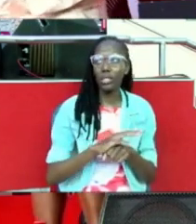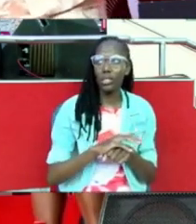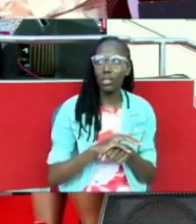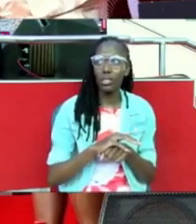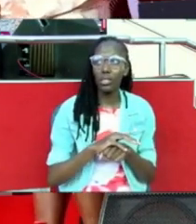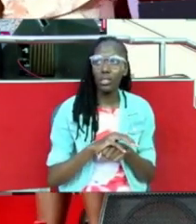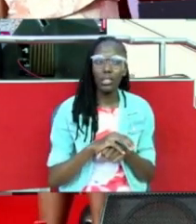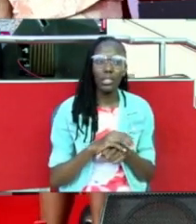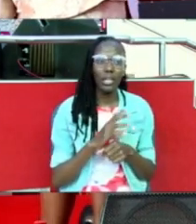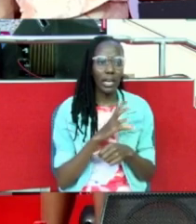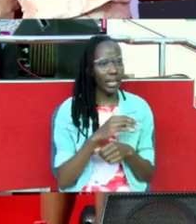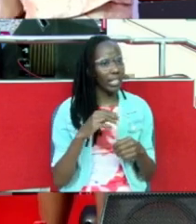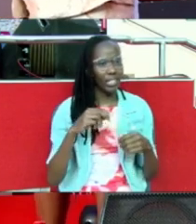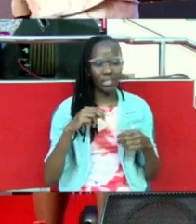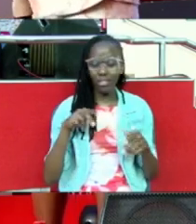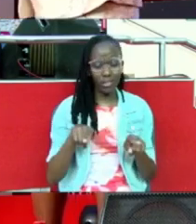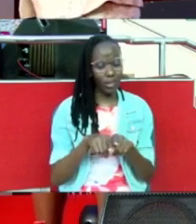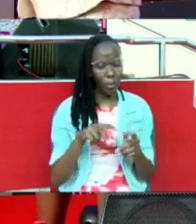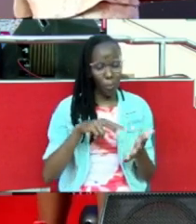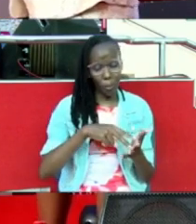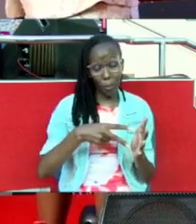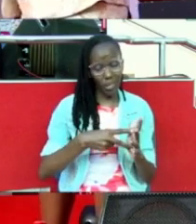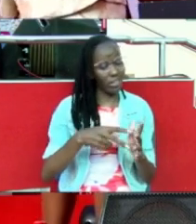And indeed, they meant a lot.